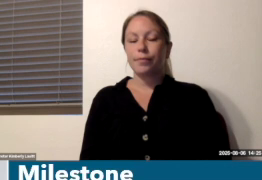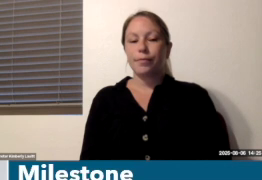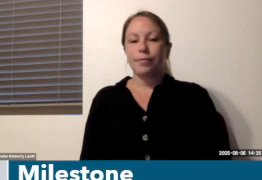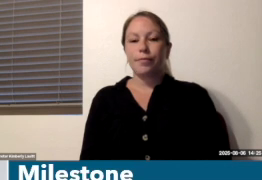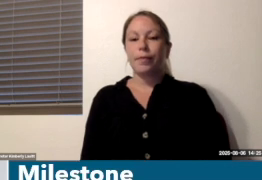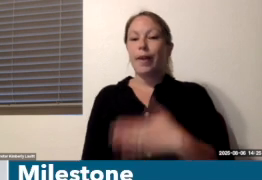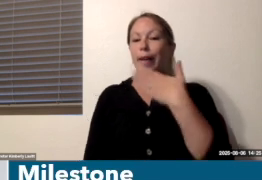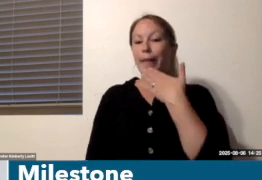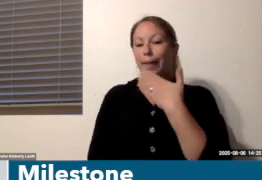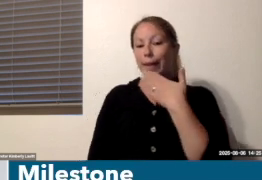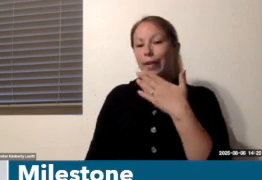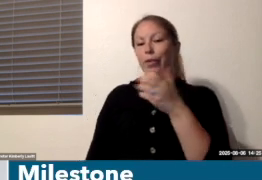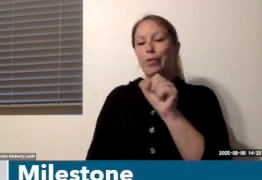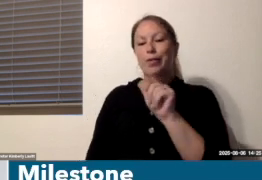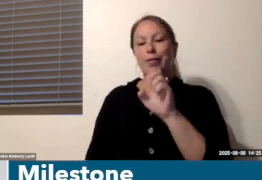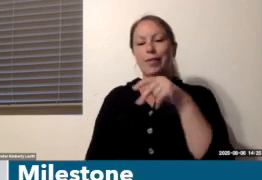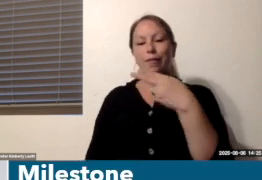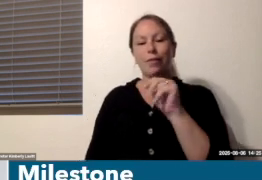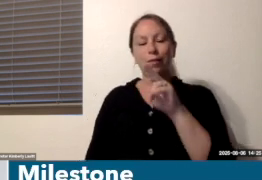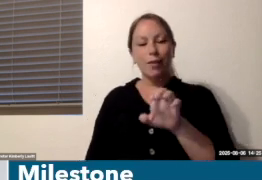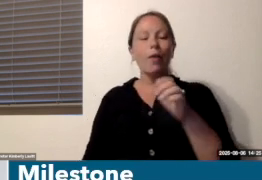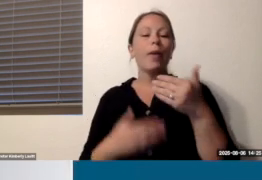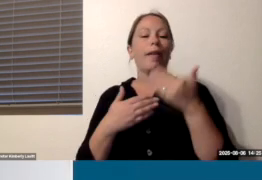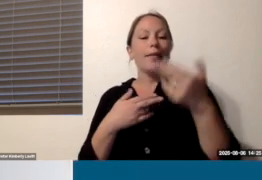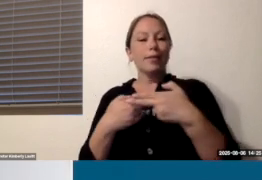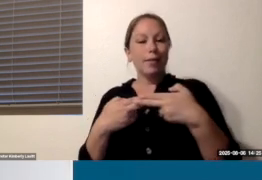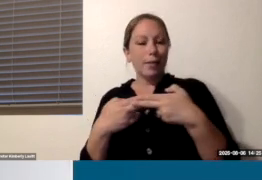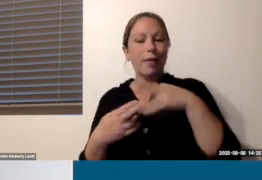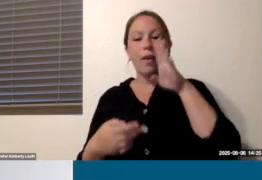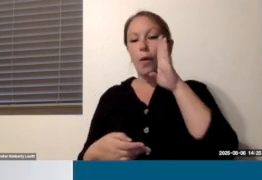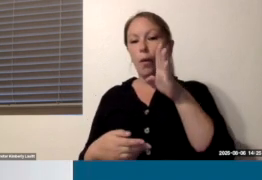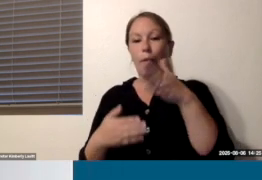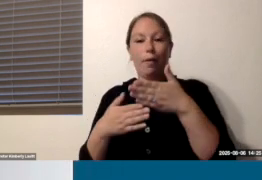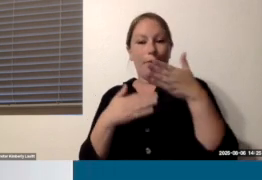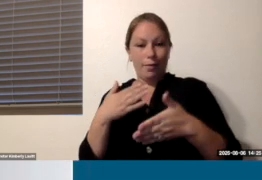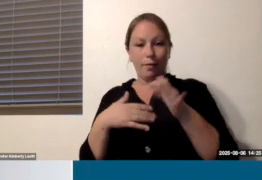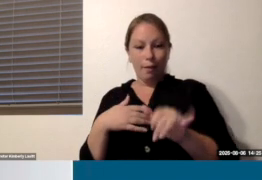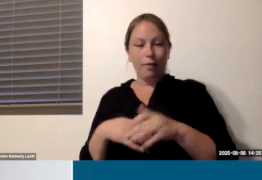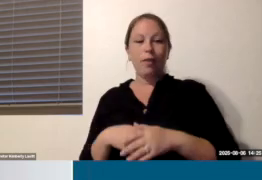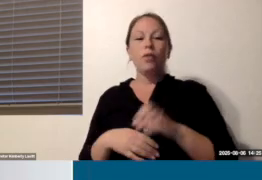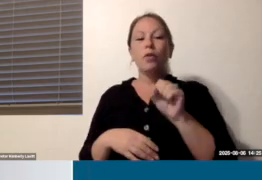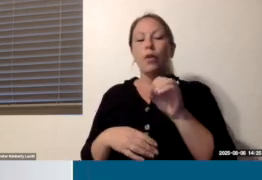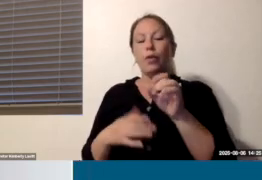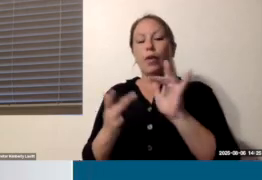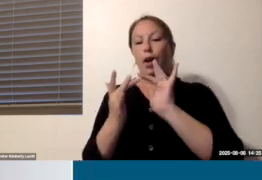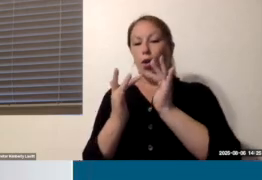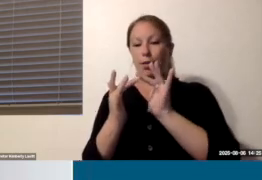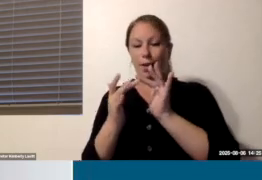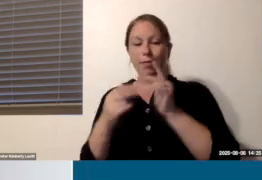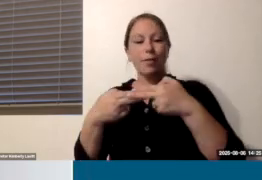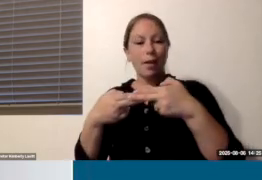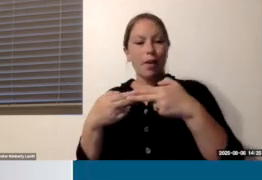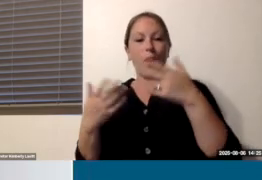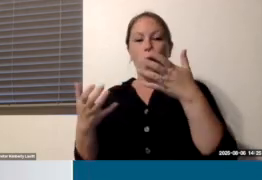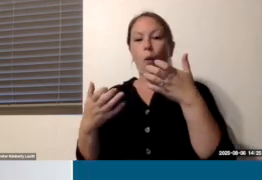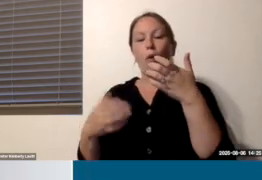Well, thanks, Steph. All right, we can move on to the next slide and I will close this out. So this is our contact slide. And I just want